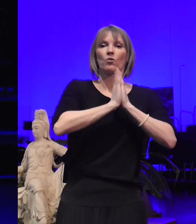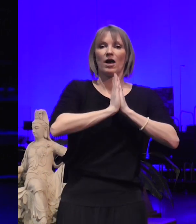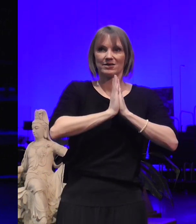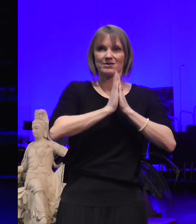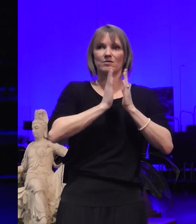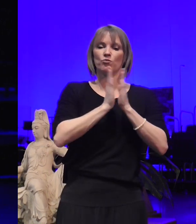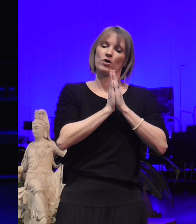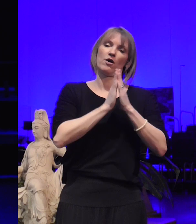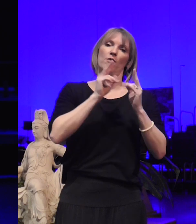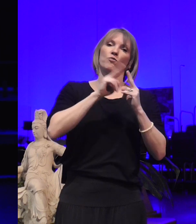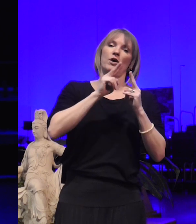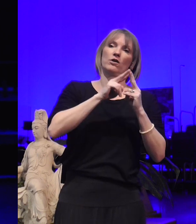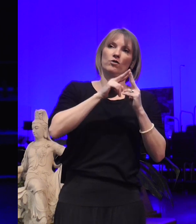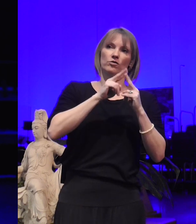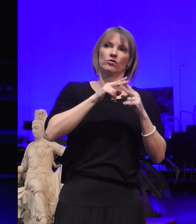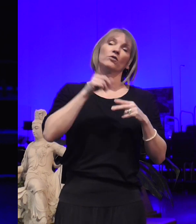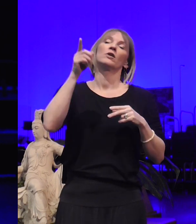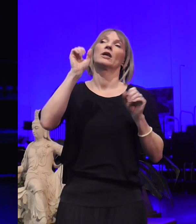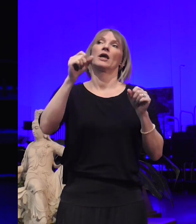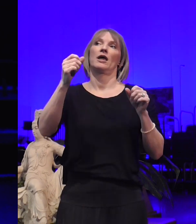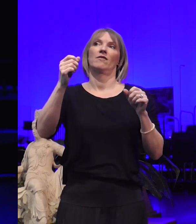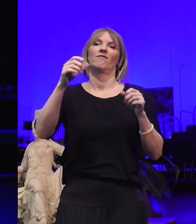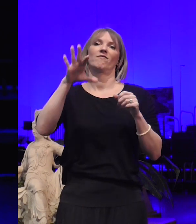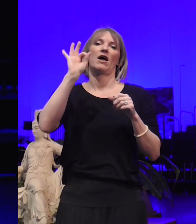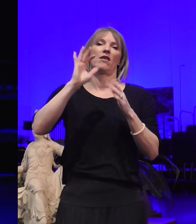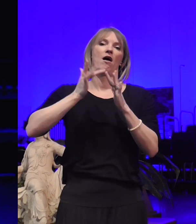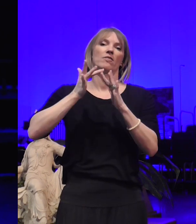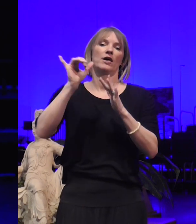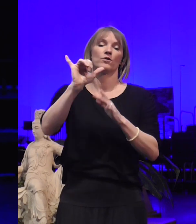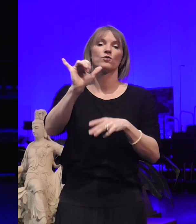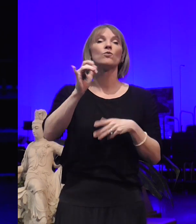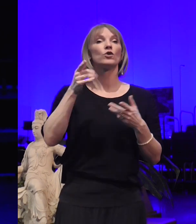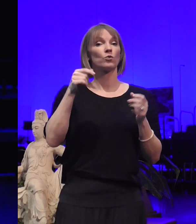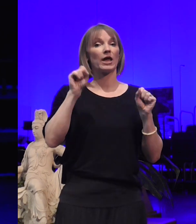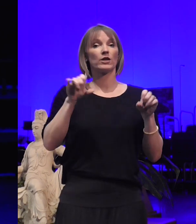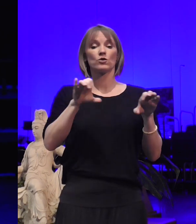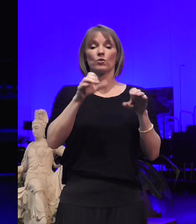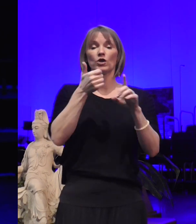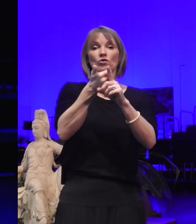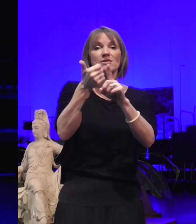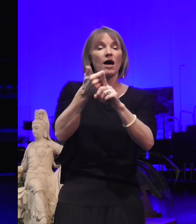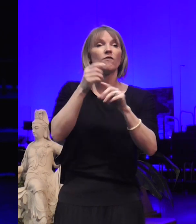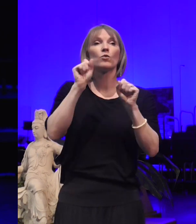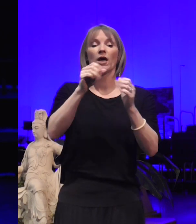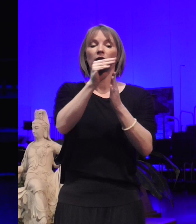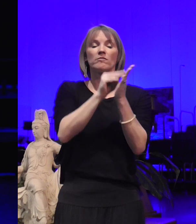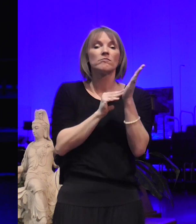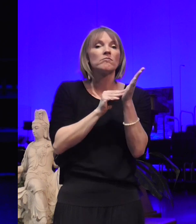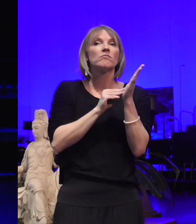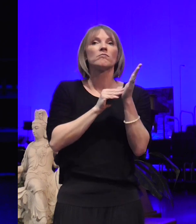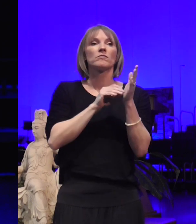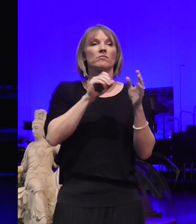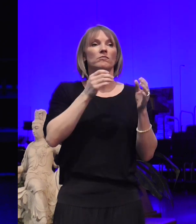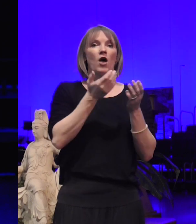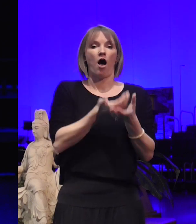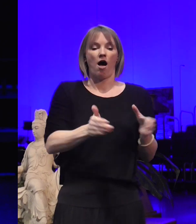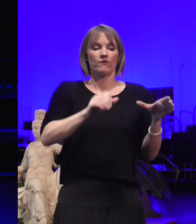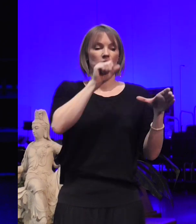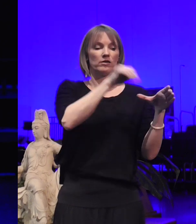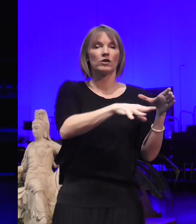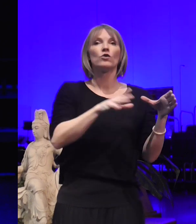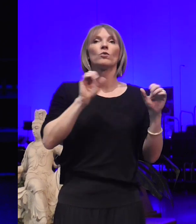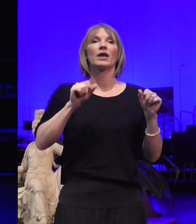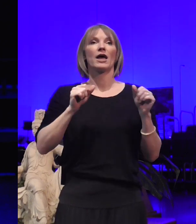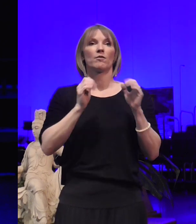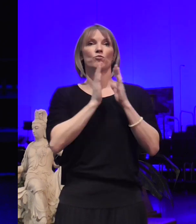today. They're online on our watch page as well. And you can do this yourself. You can complete it and put it in the offering bins. You can just walk it